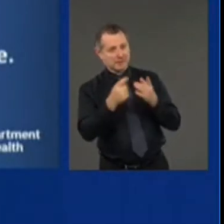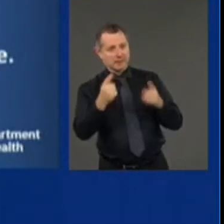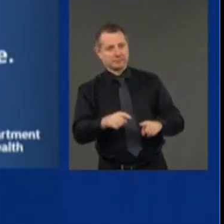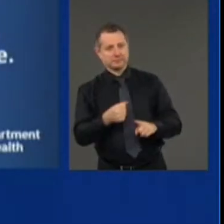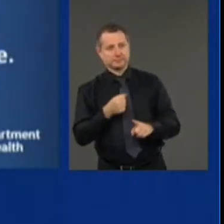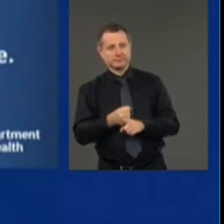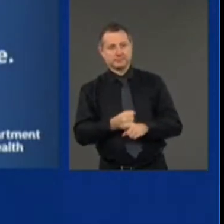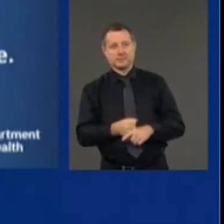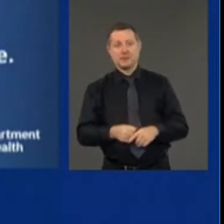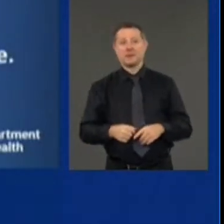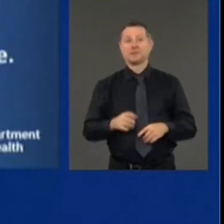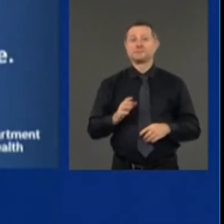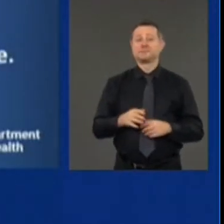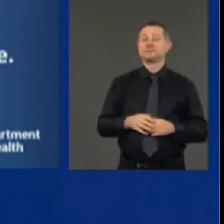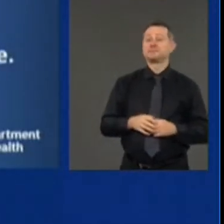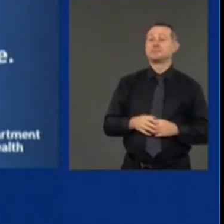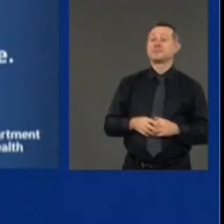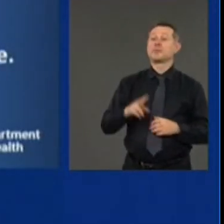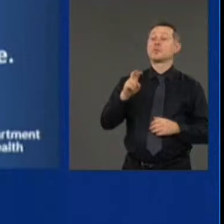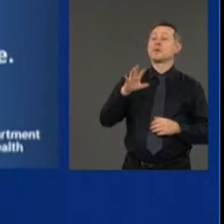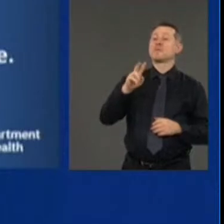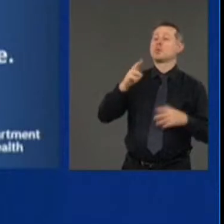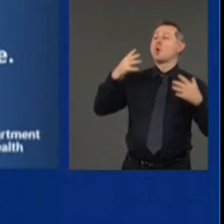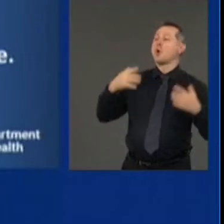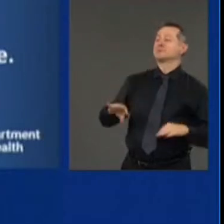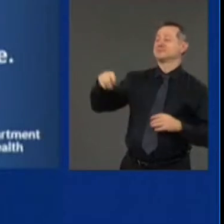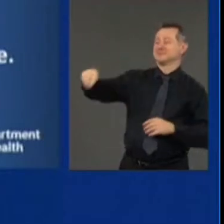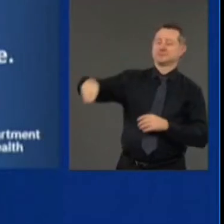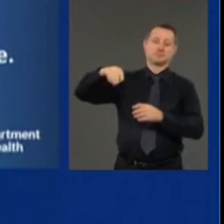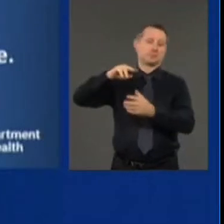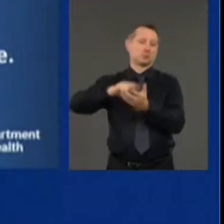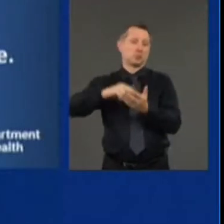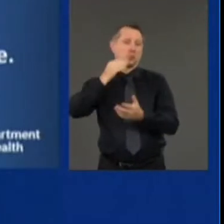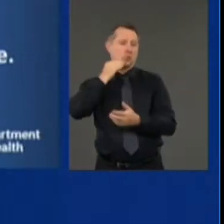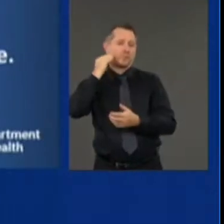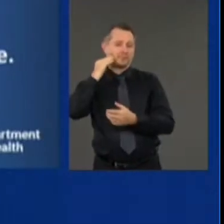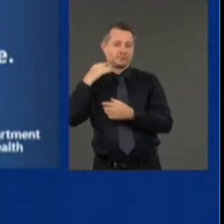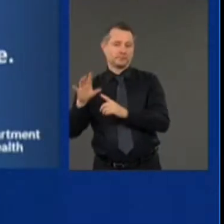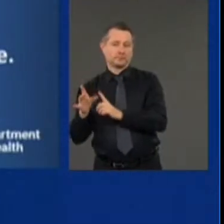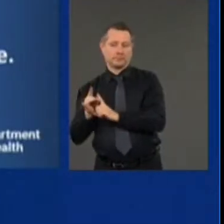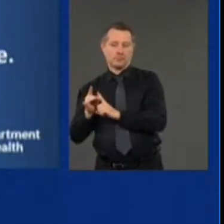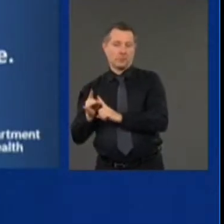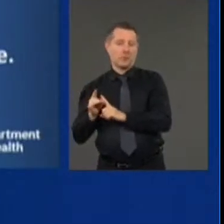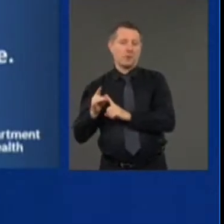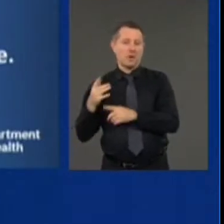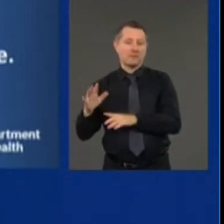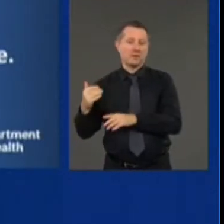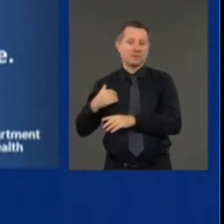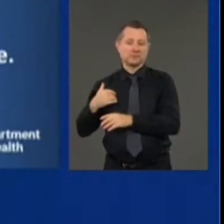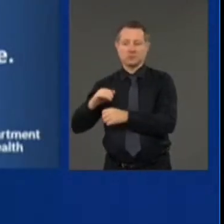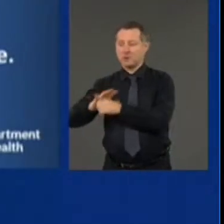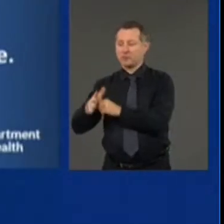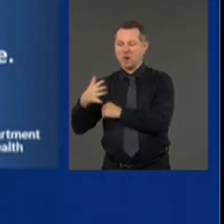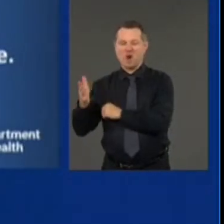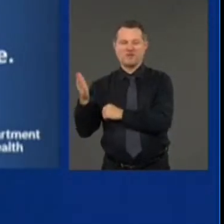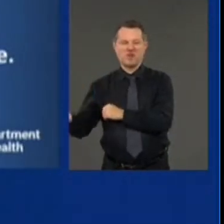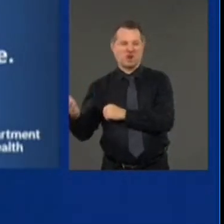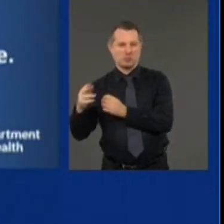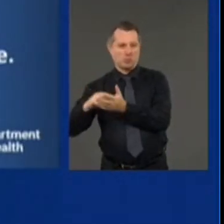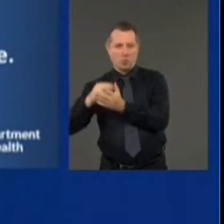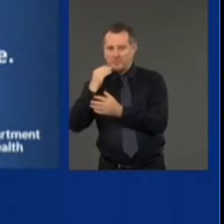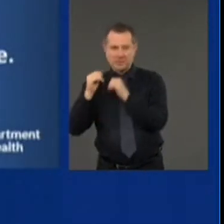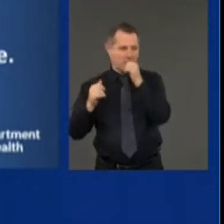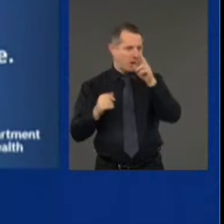facilities? 252 of them already had COVID in their facility. It is unfortunate, it is